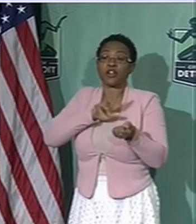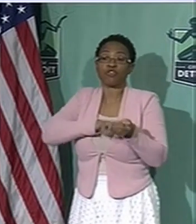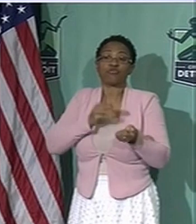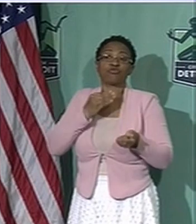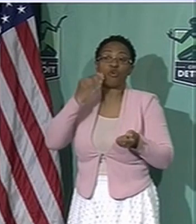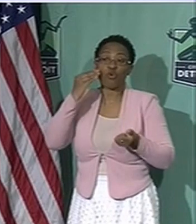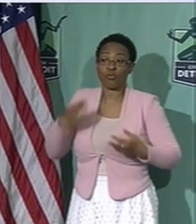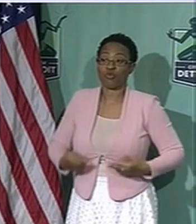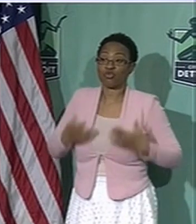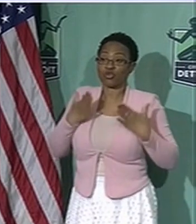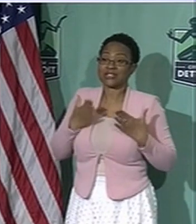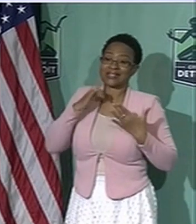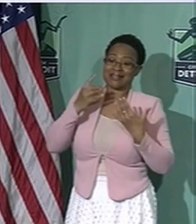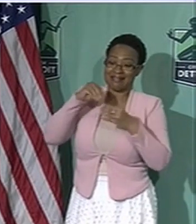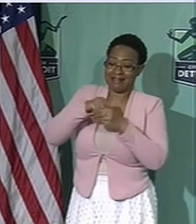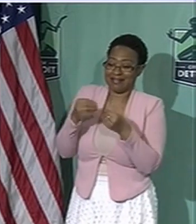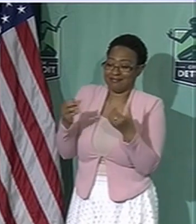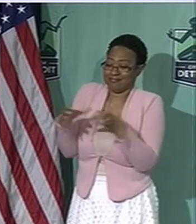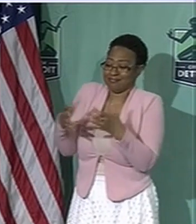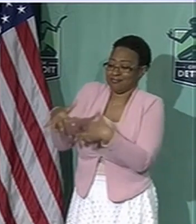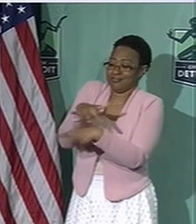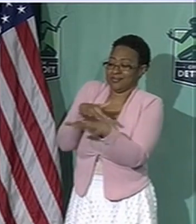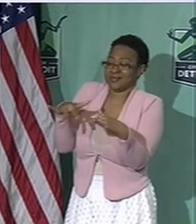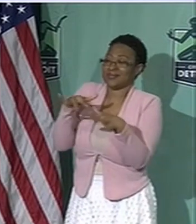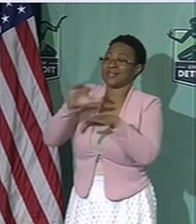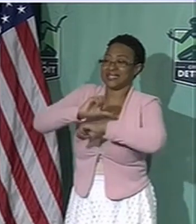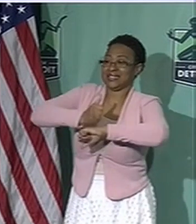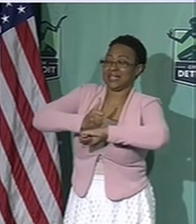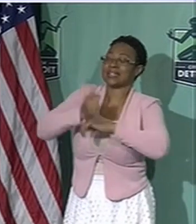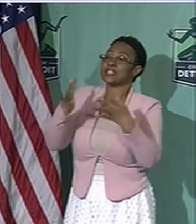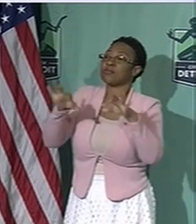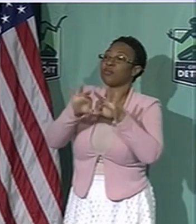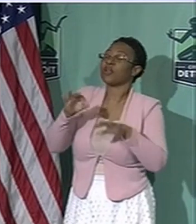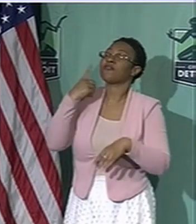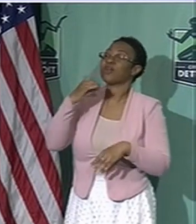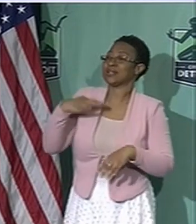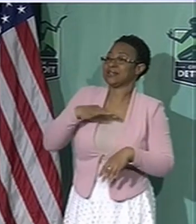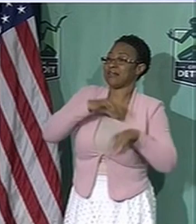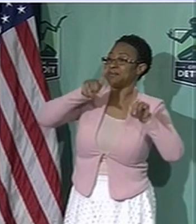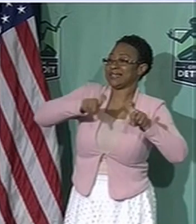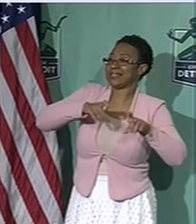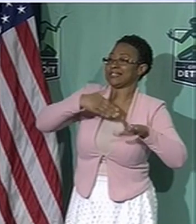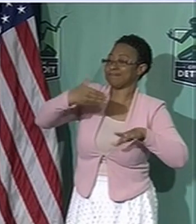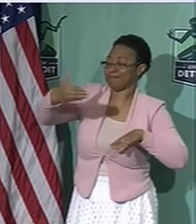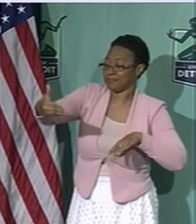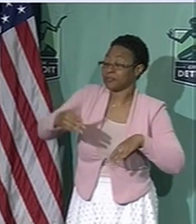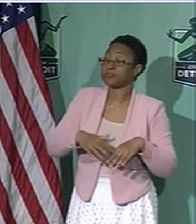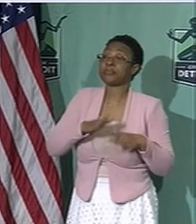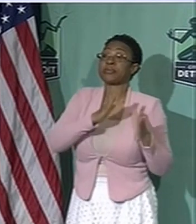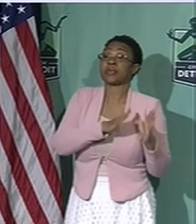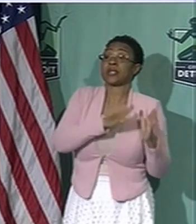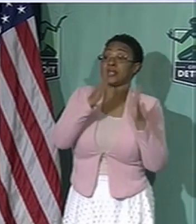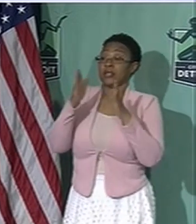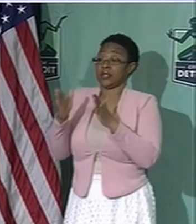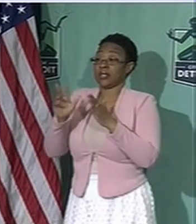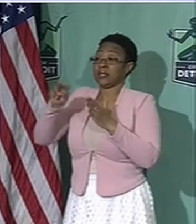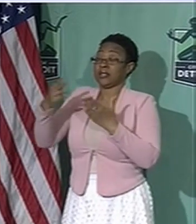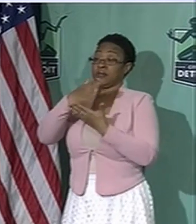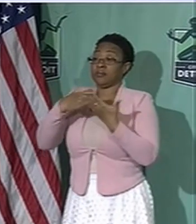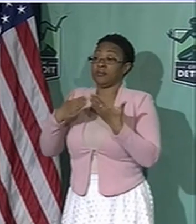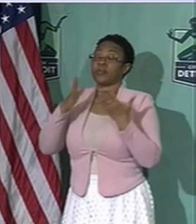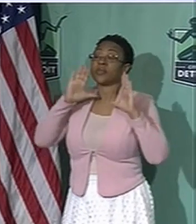in congregate settings. So it's really important for the staff to be tested. Now, the next phase of our approach is to